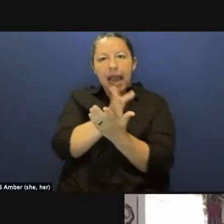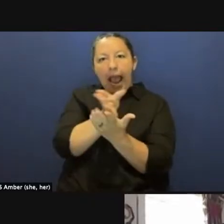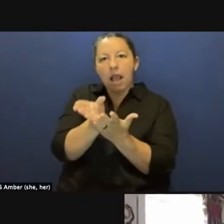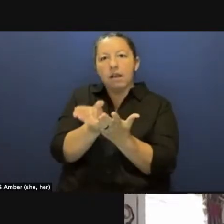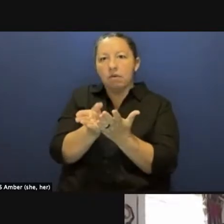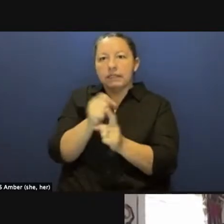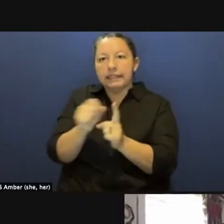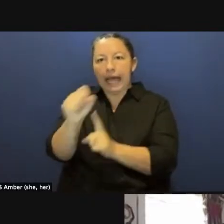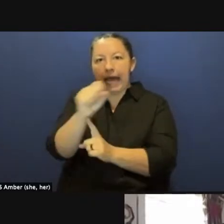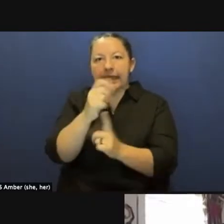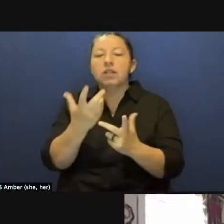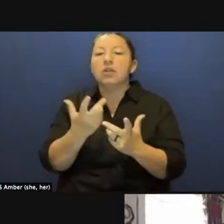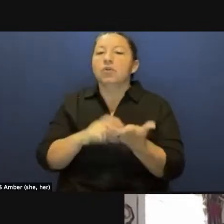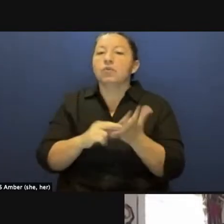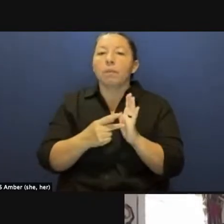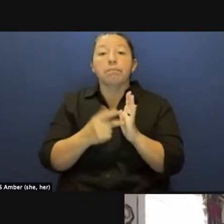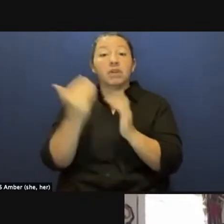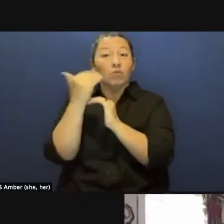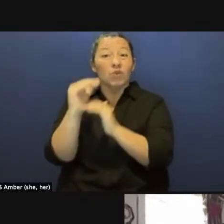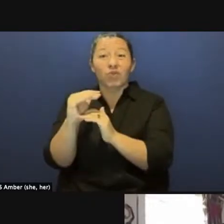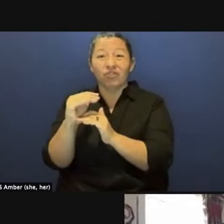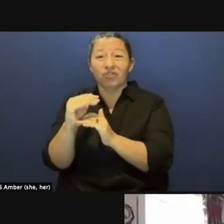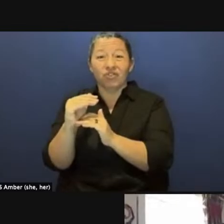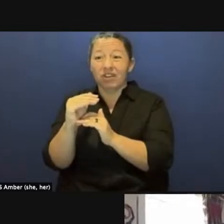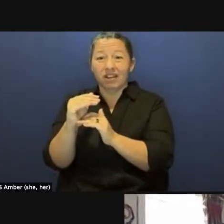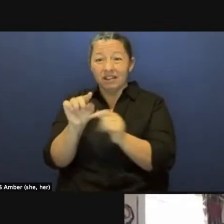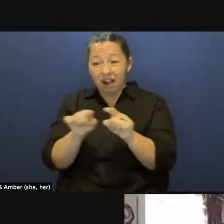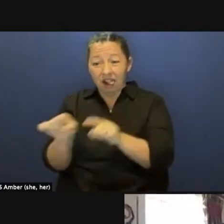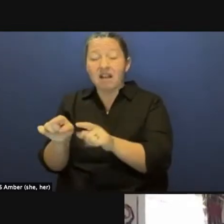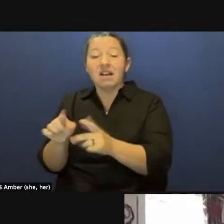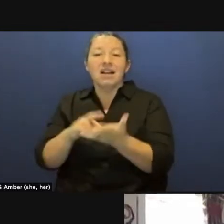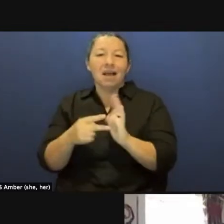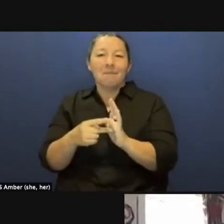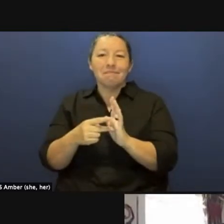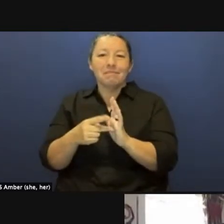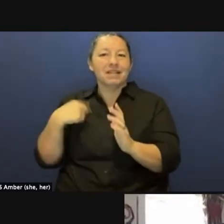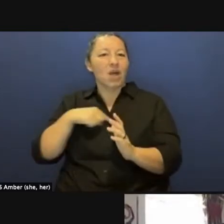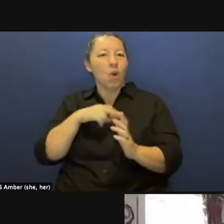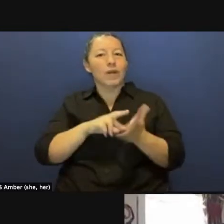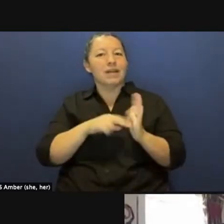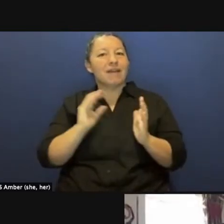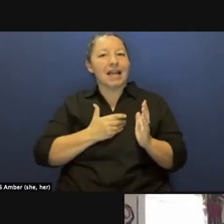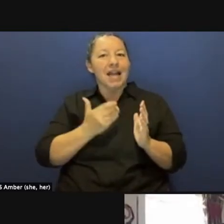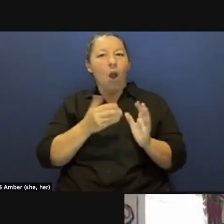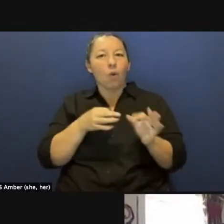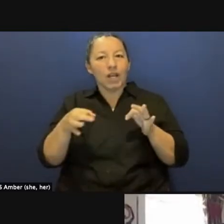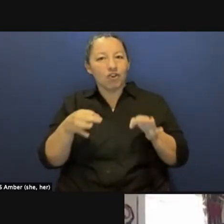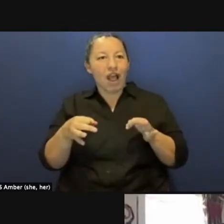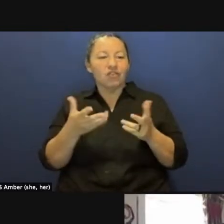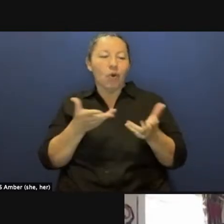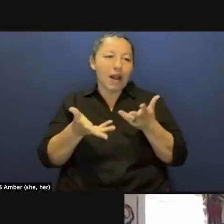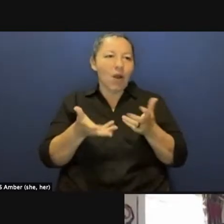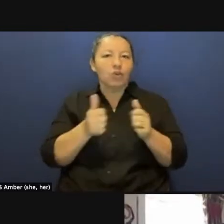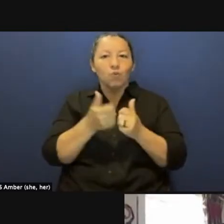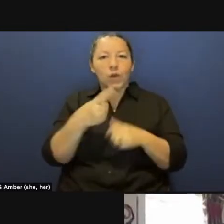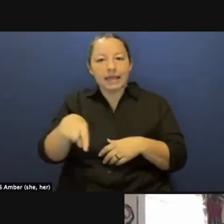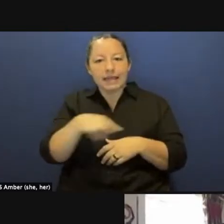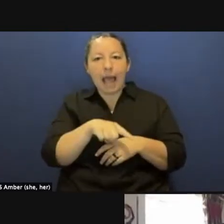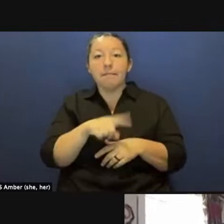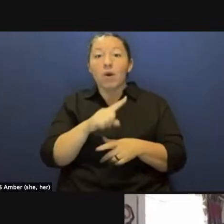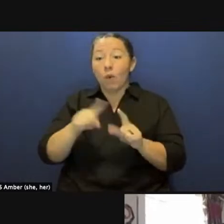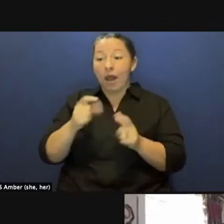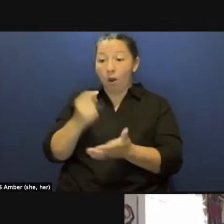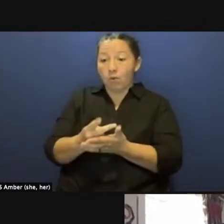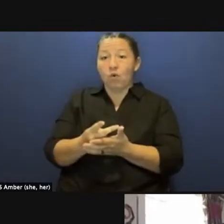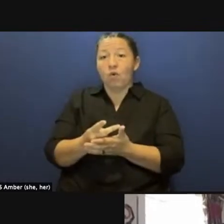the restrictions bilaterally are such that we define our interactions with them, and then once approved by the administration